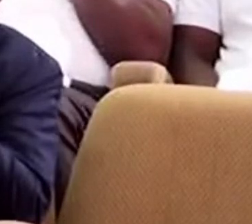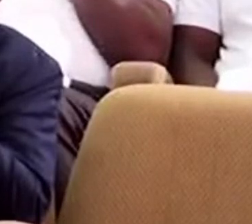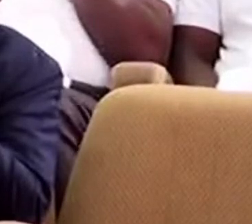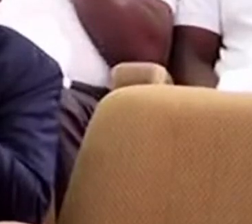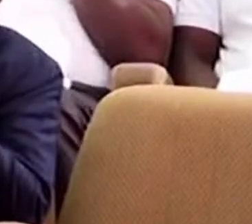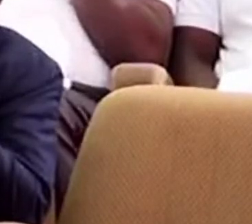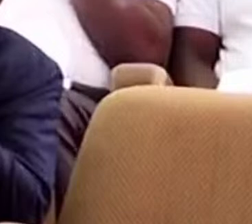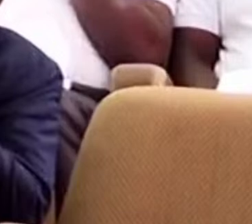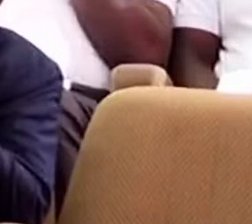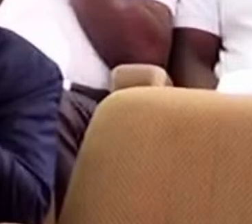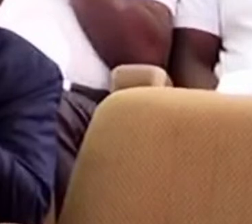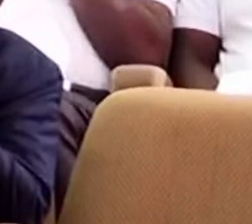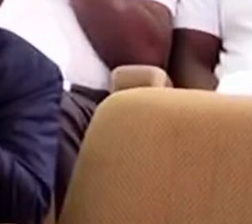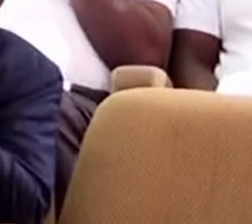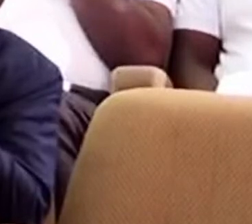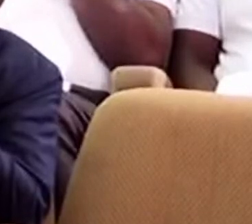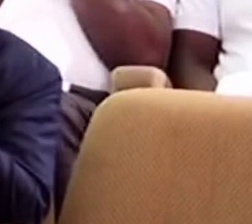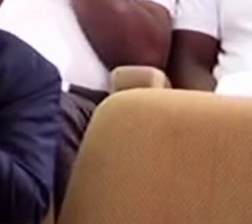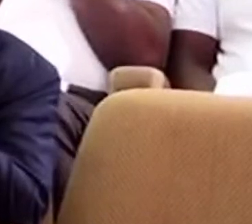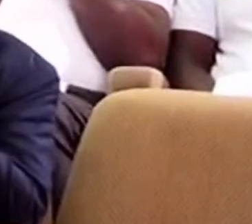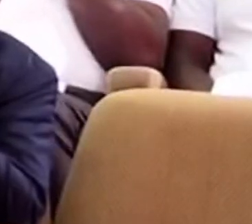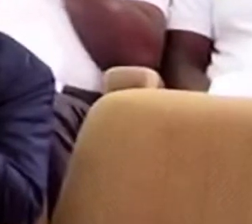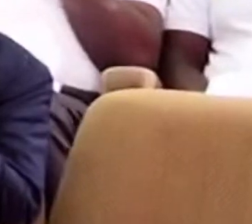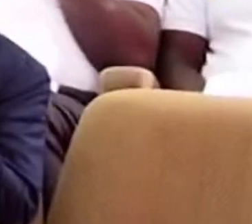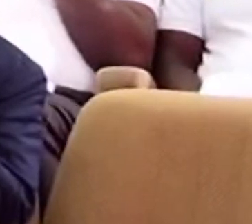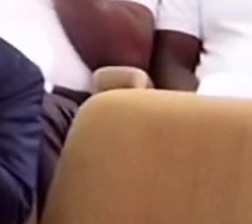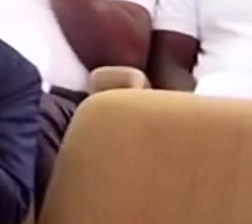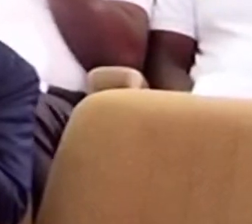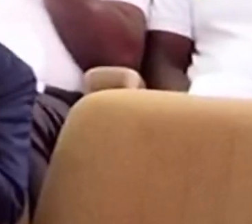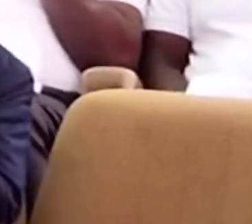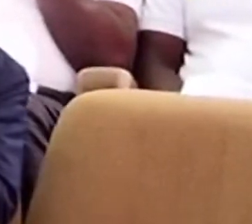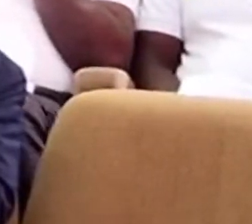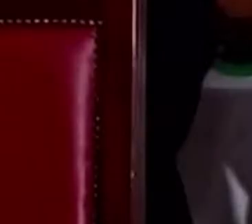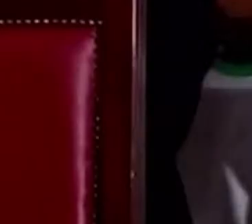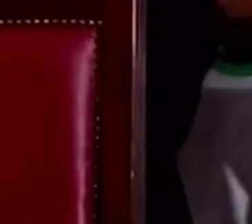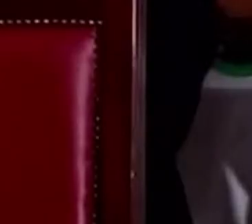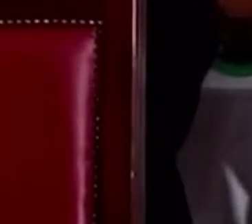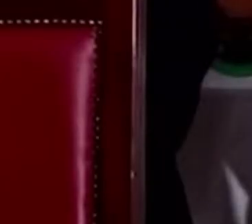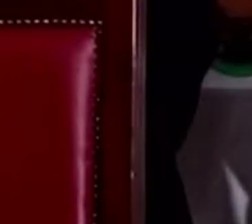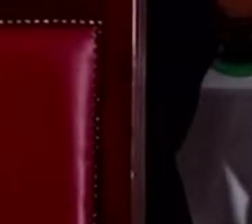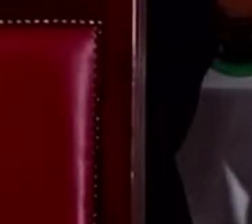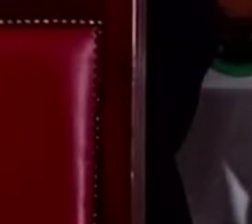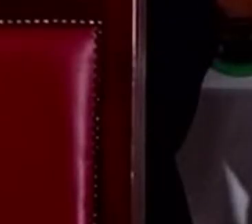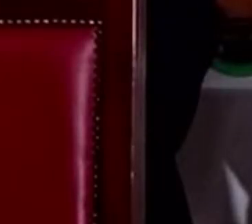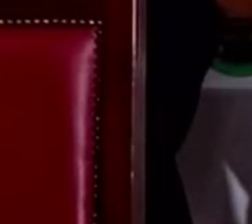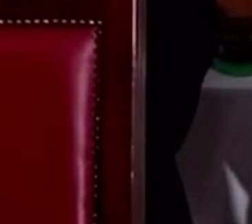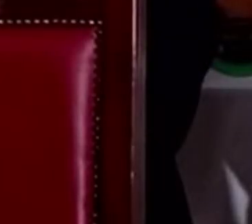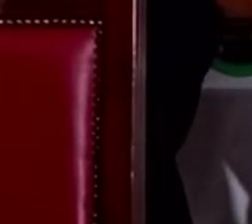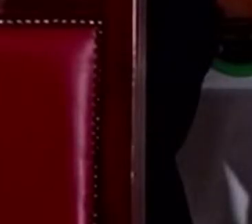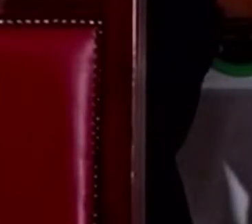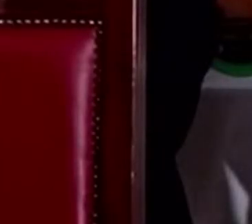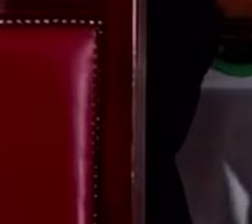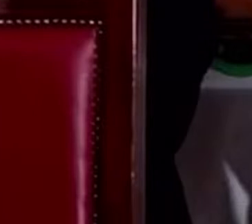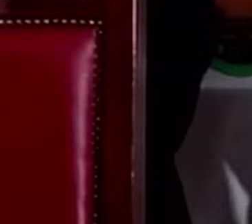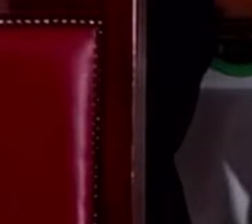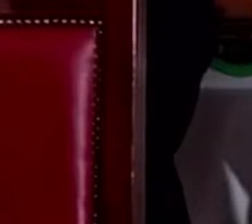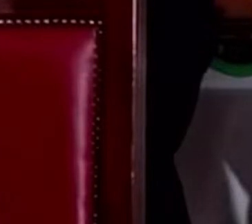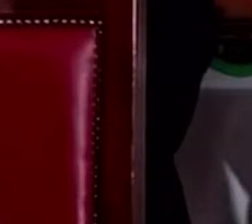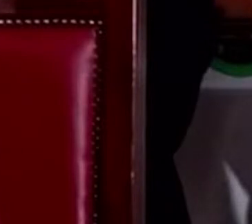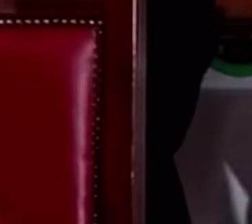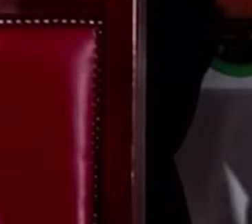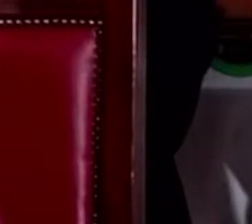past, presiding officers have undertaken visits to almost all the constituencies